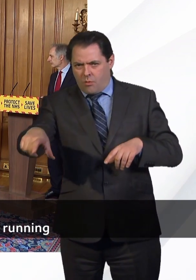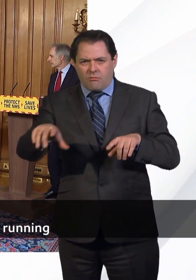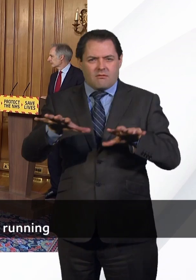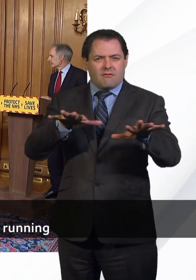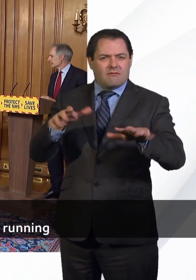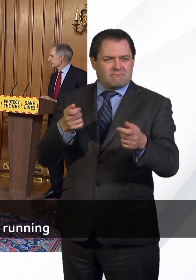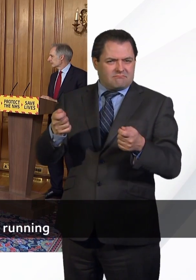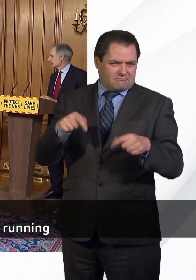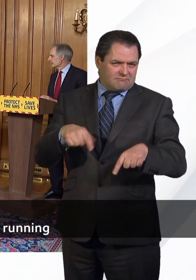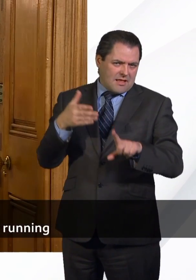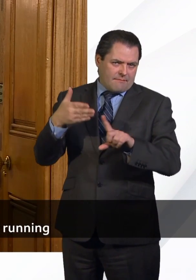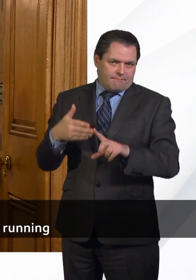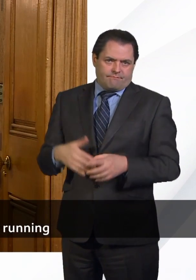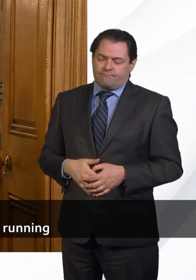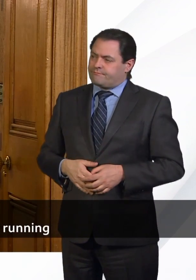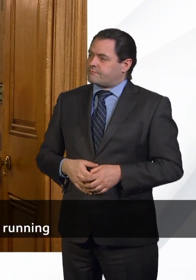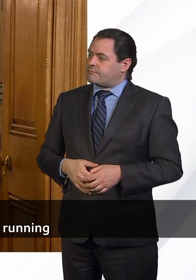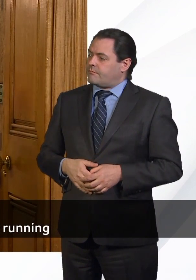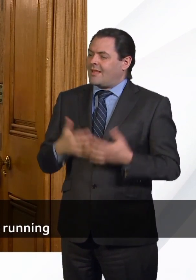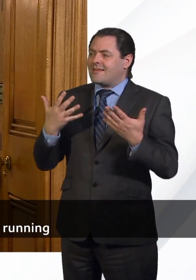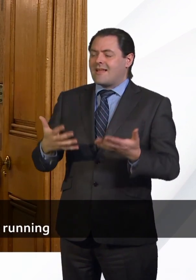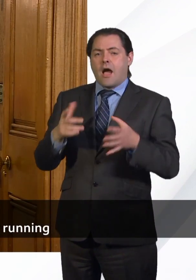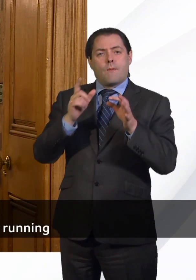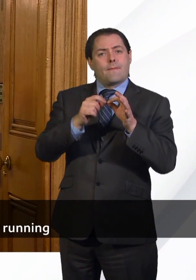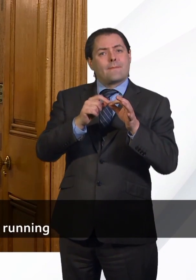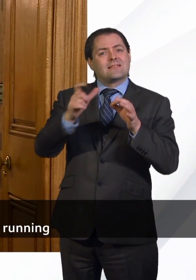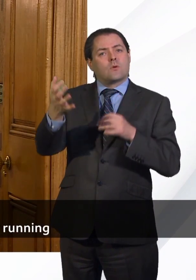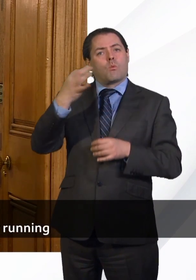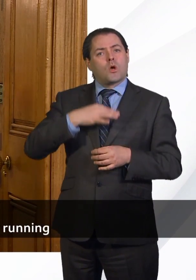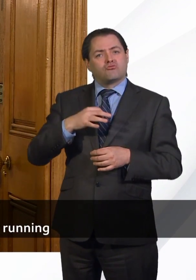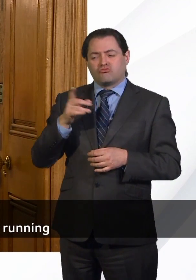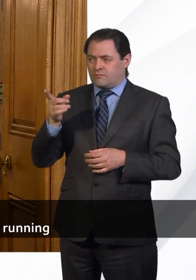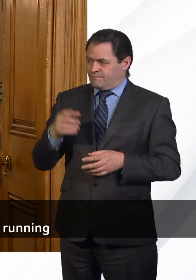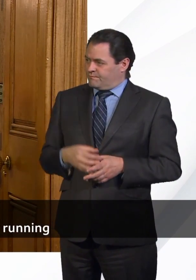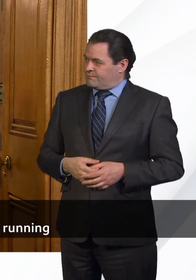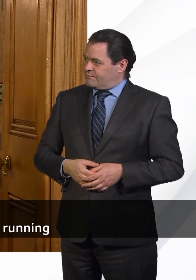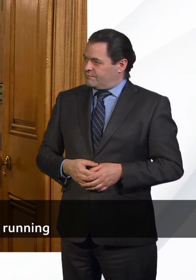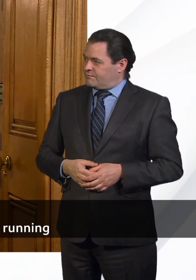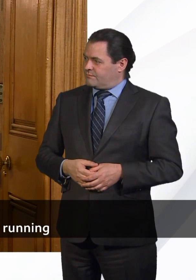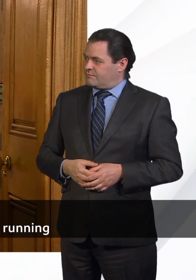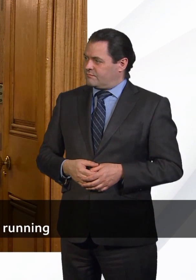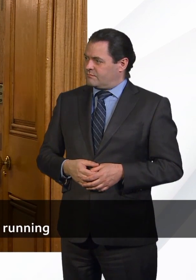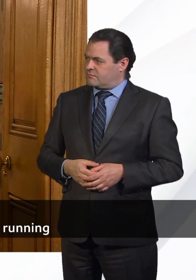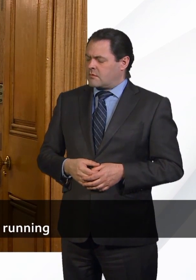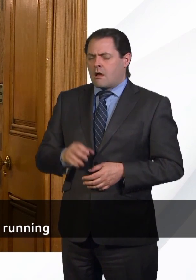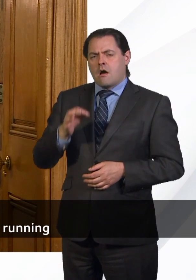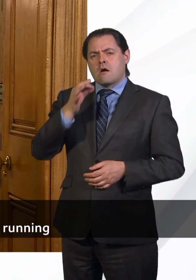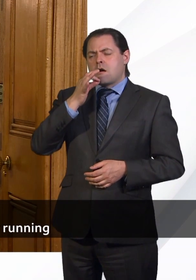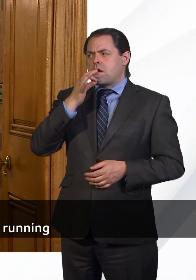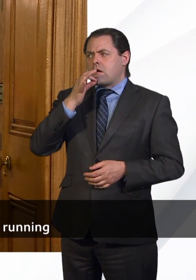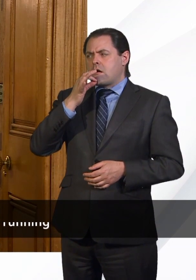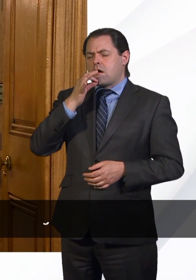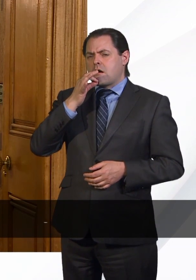the media. Hugh Pym from the BBC. Thank you very much. When will you have recruited